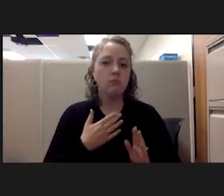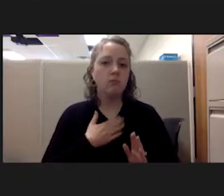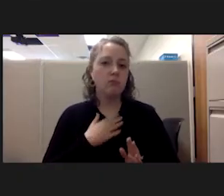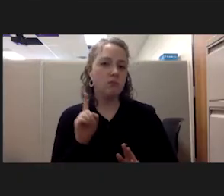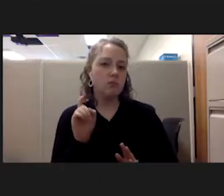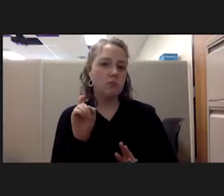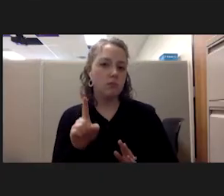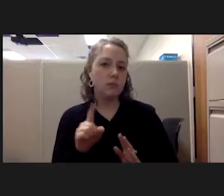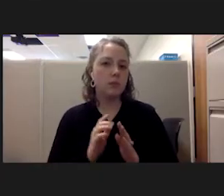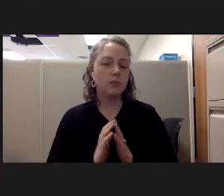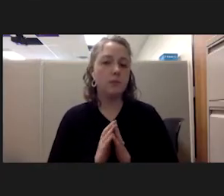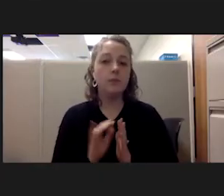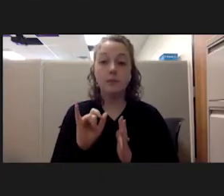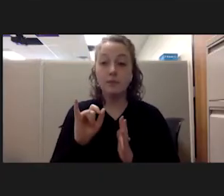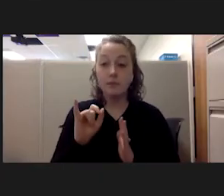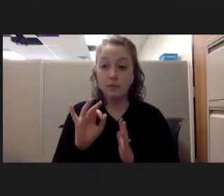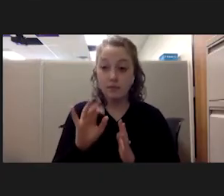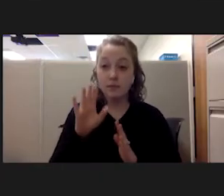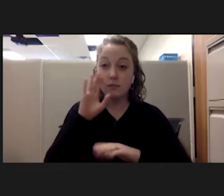going to renovate it, are you still